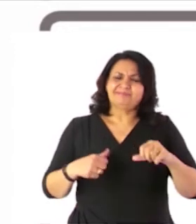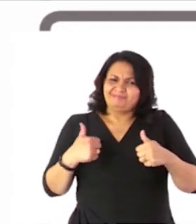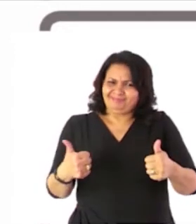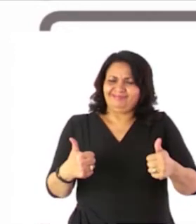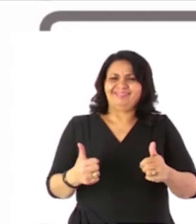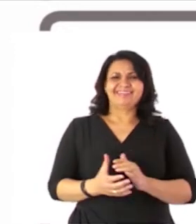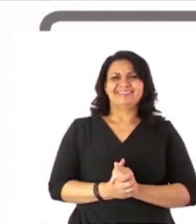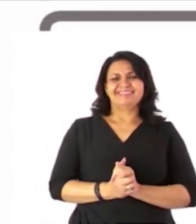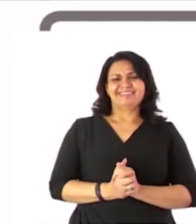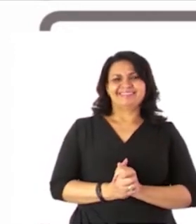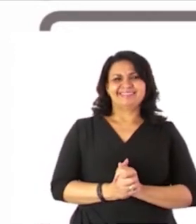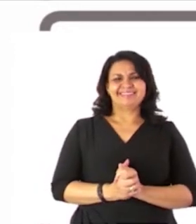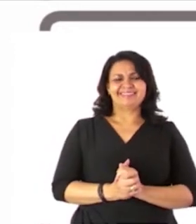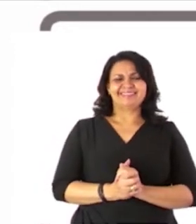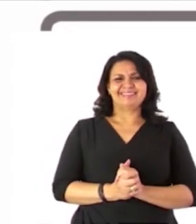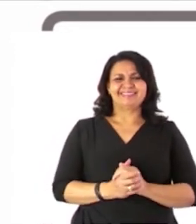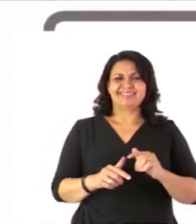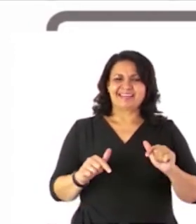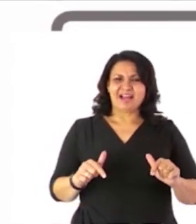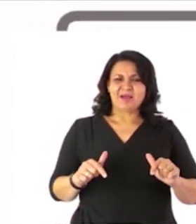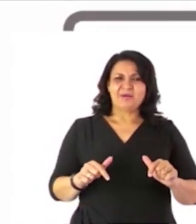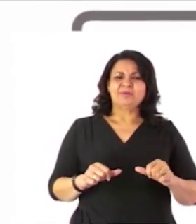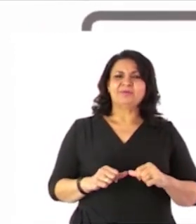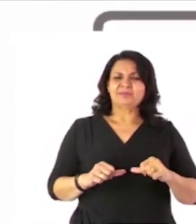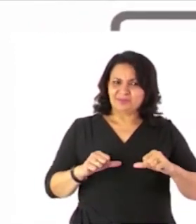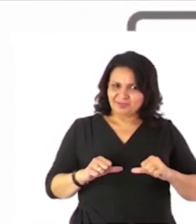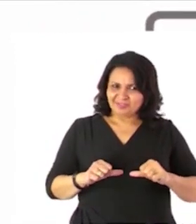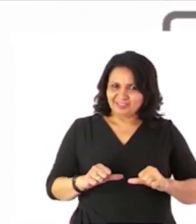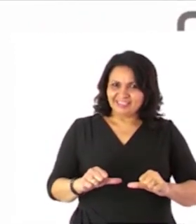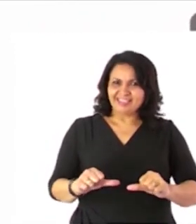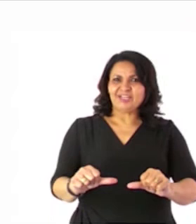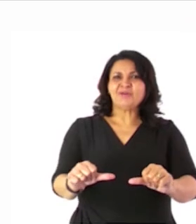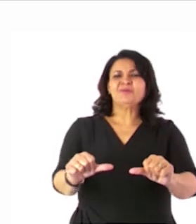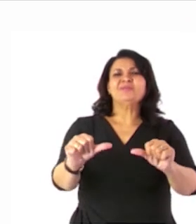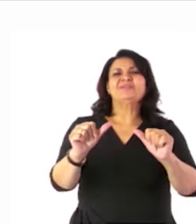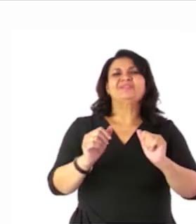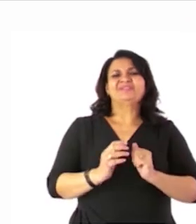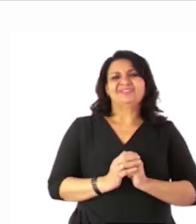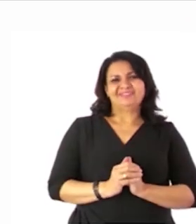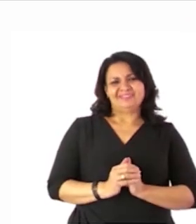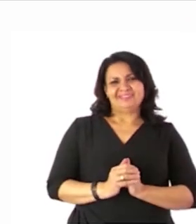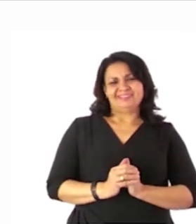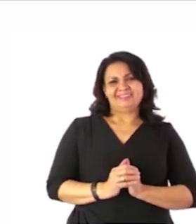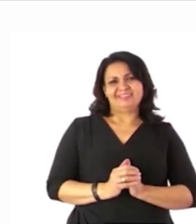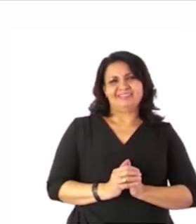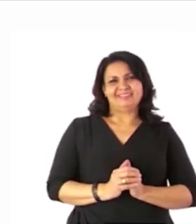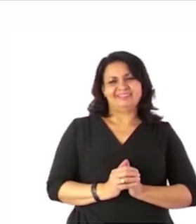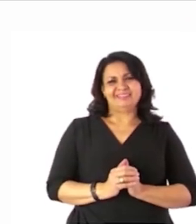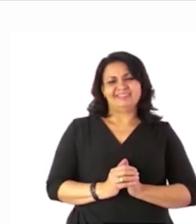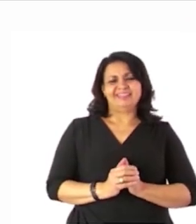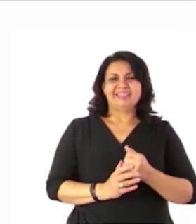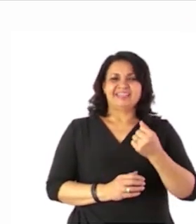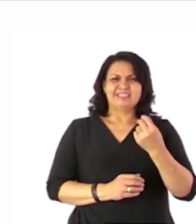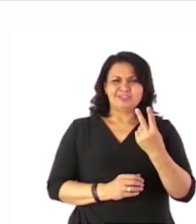so good. Now, if we look at the rest of the page, I am going to leave this too because